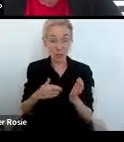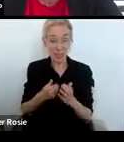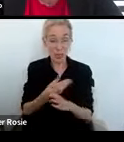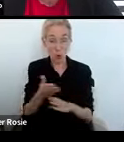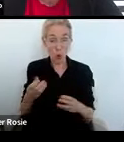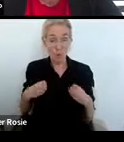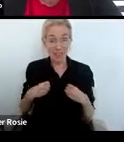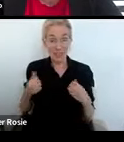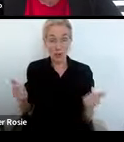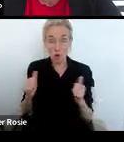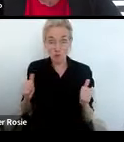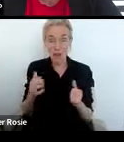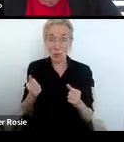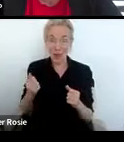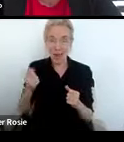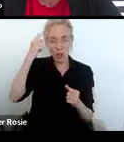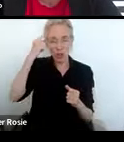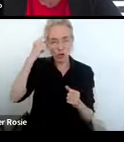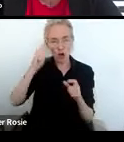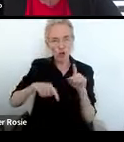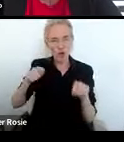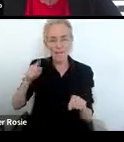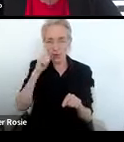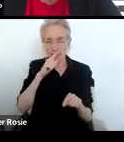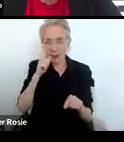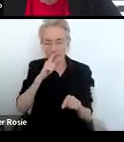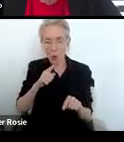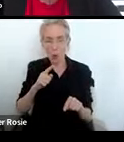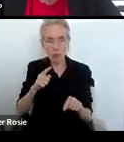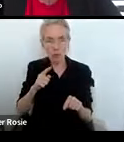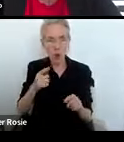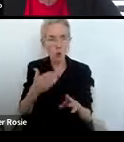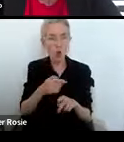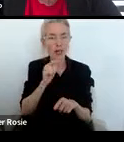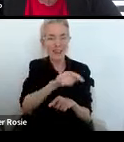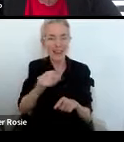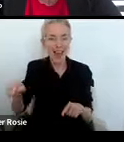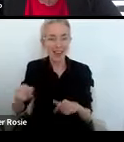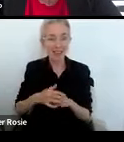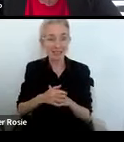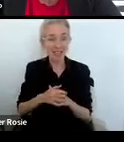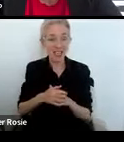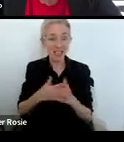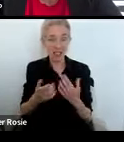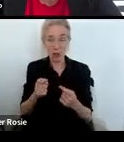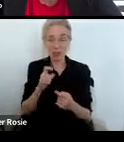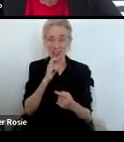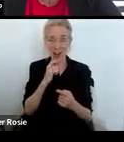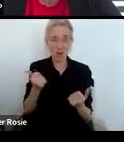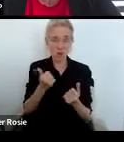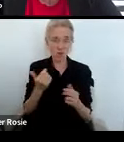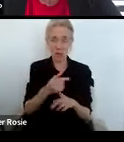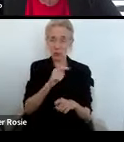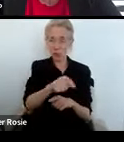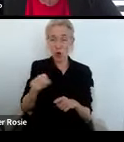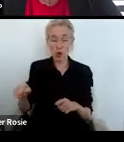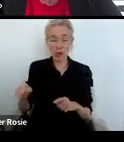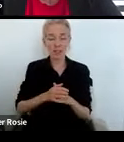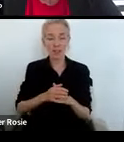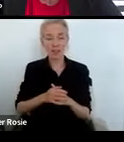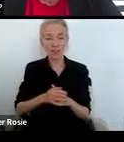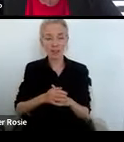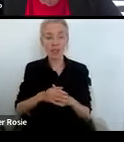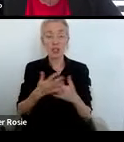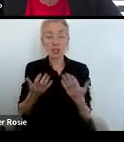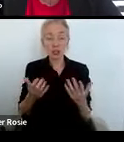already exists. Okay, and therefore, if we make it safe through legislation for a neurodiverse individual